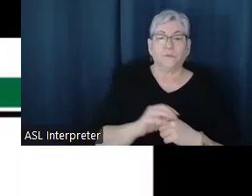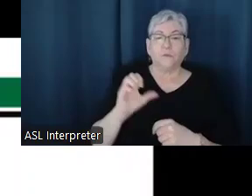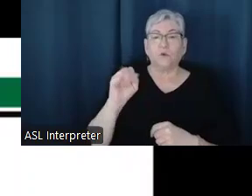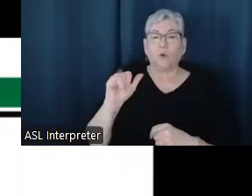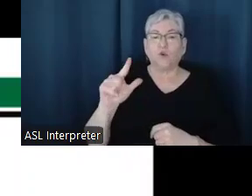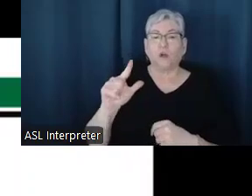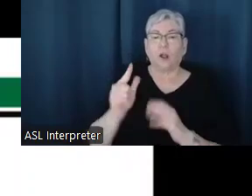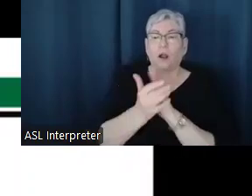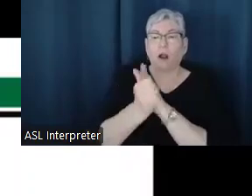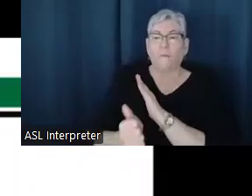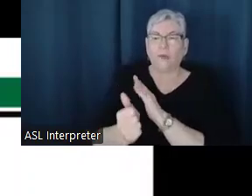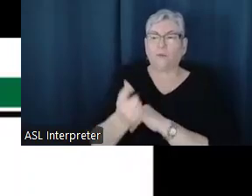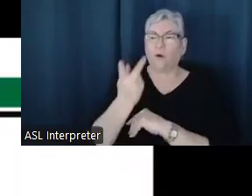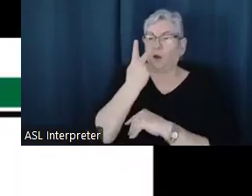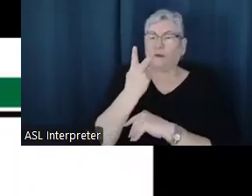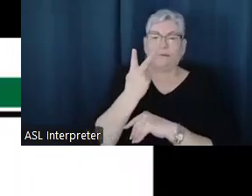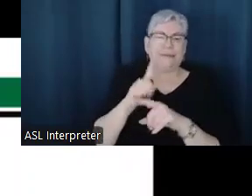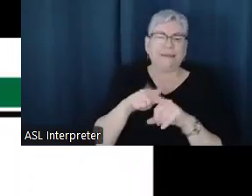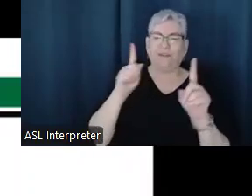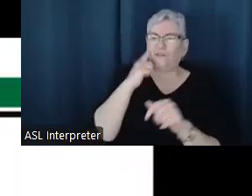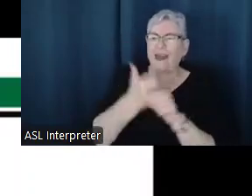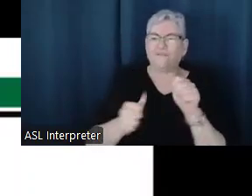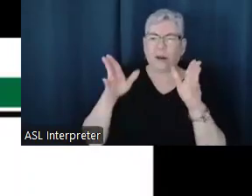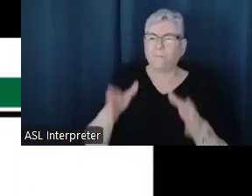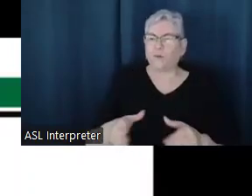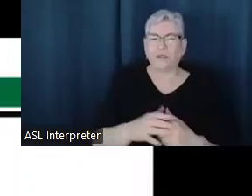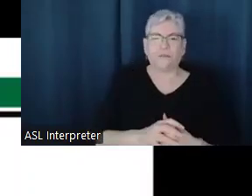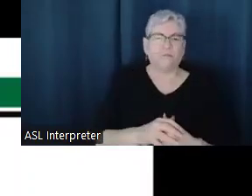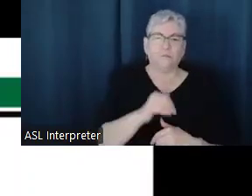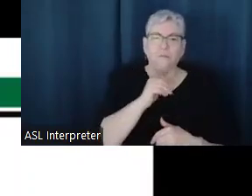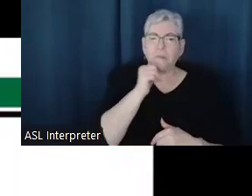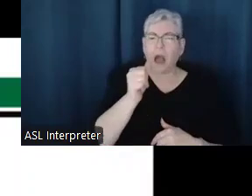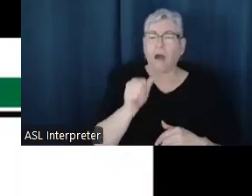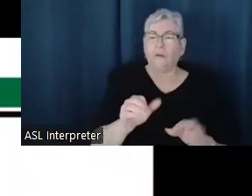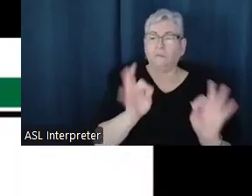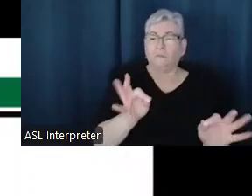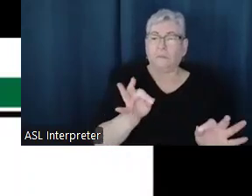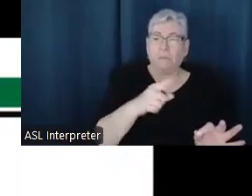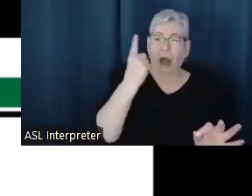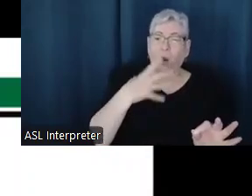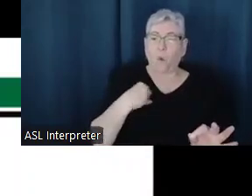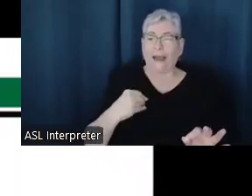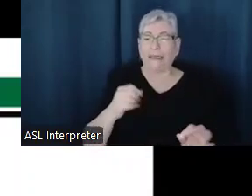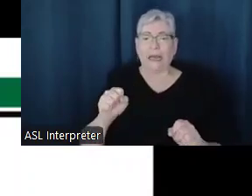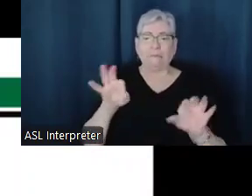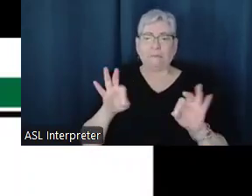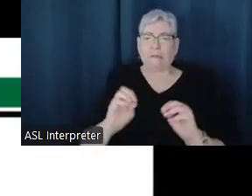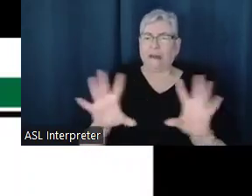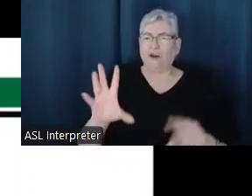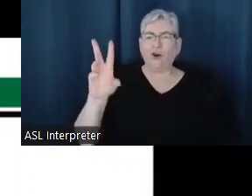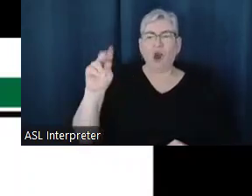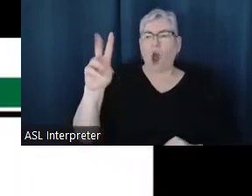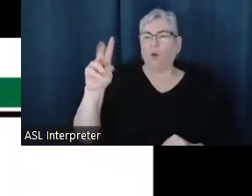for everyone. It's not something that is very black and white and easily defined. So that's why we're really going to be